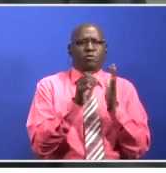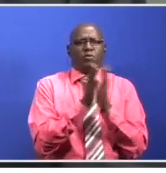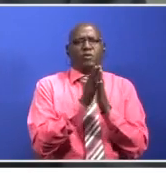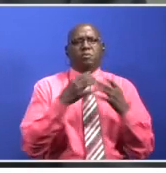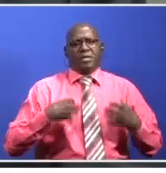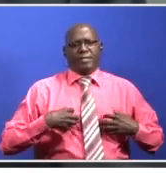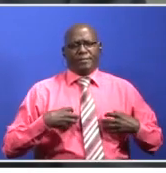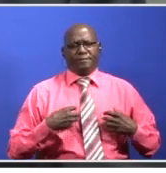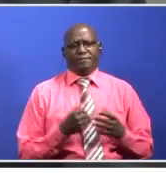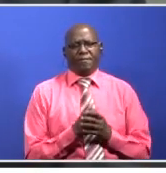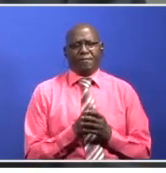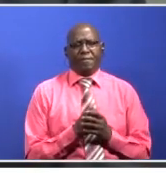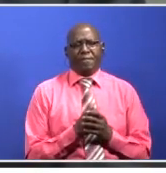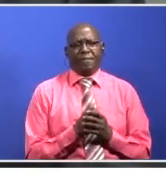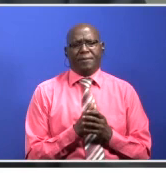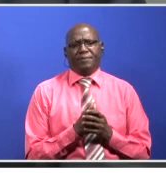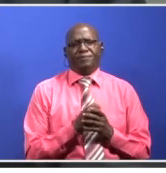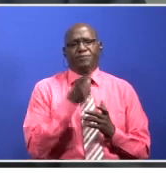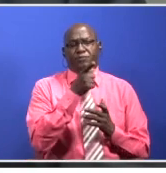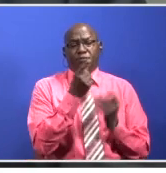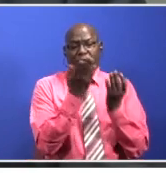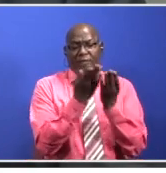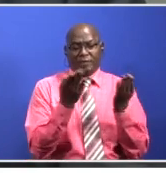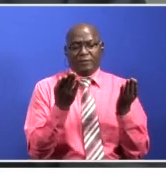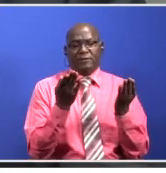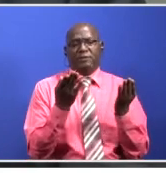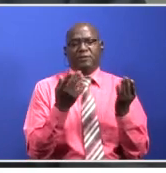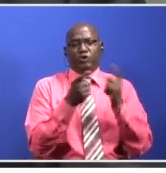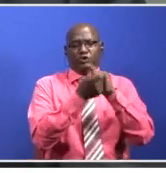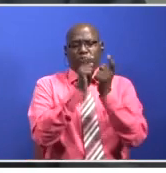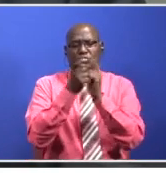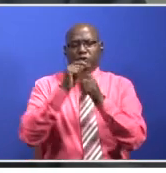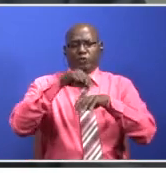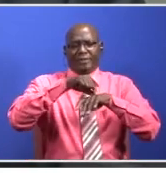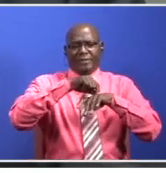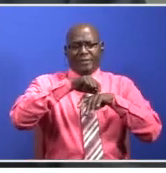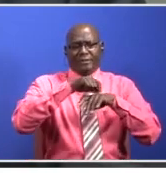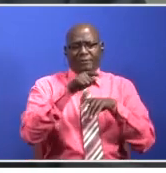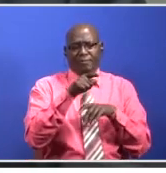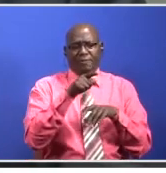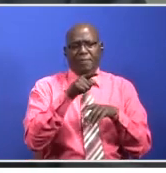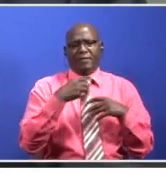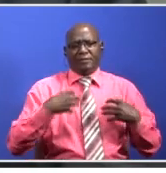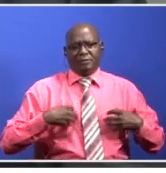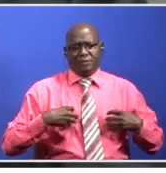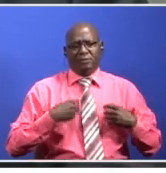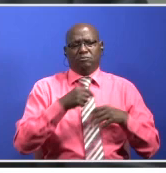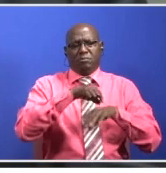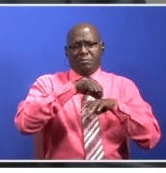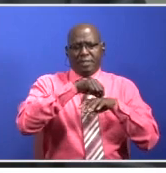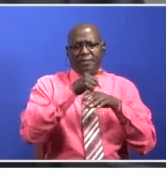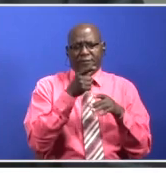breast? And some of those things are changes on the skin. The skin of the breast, it may